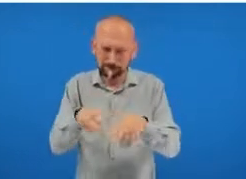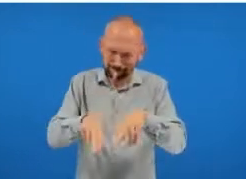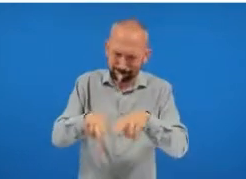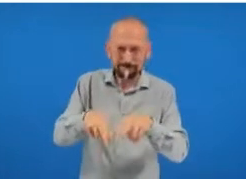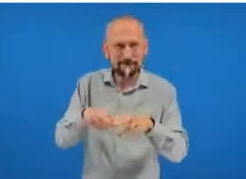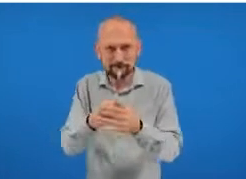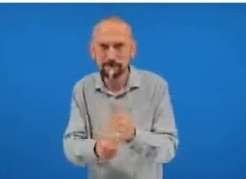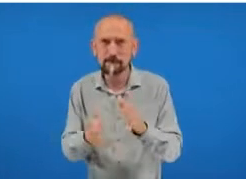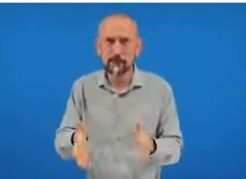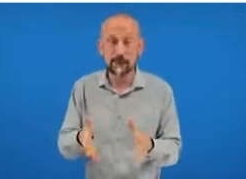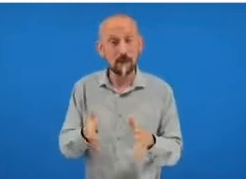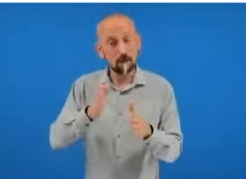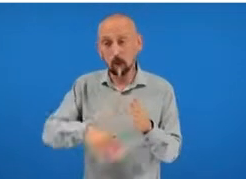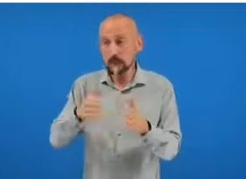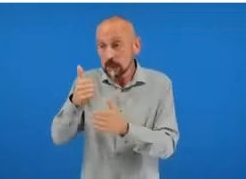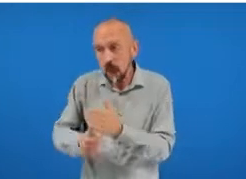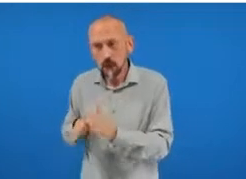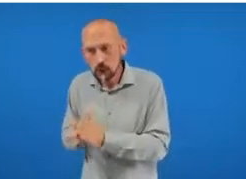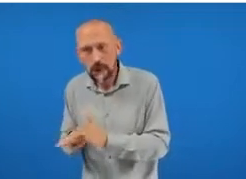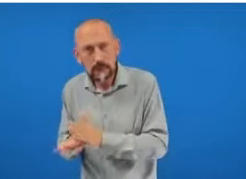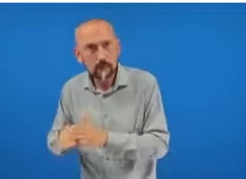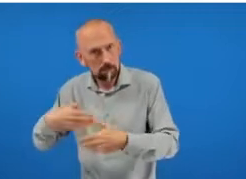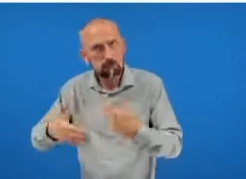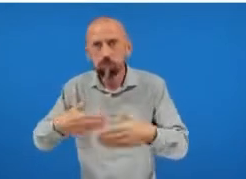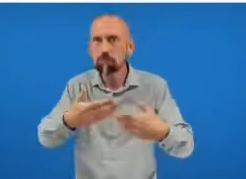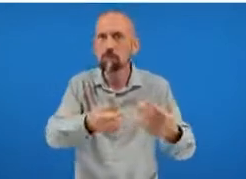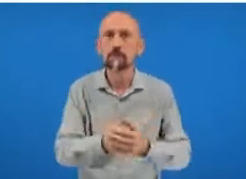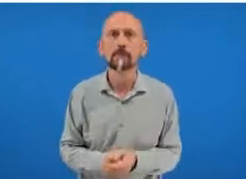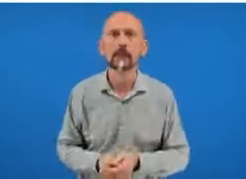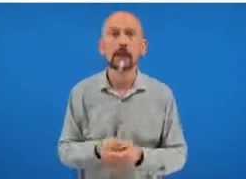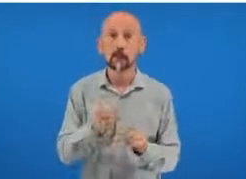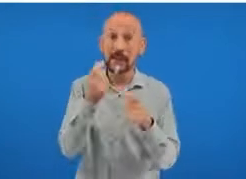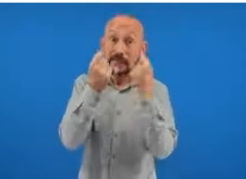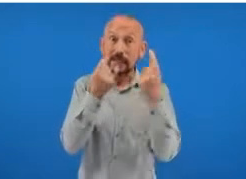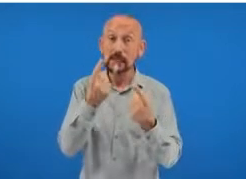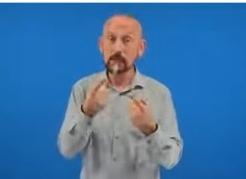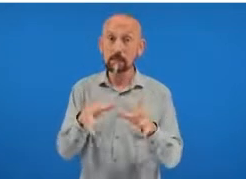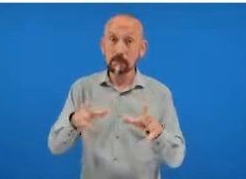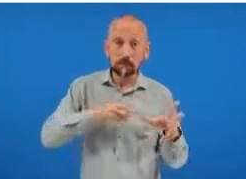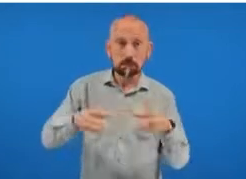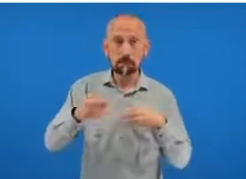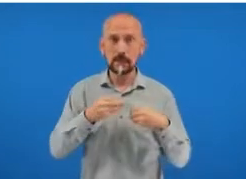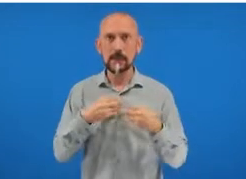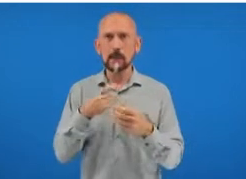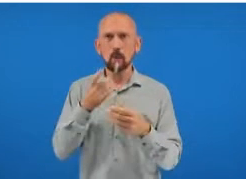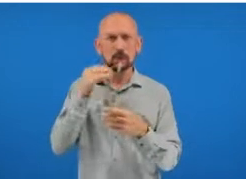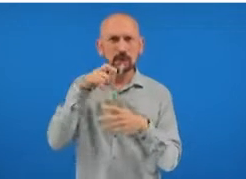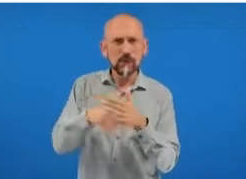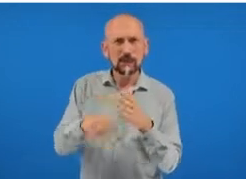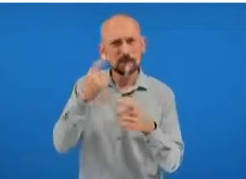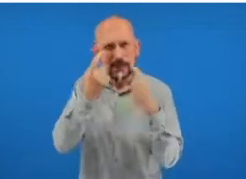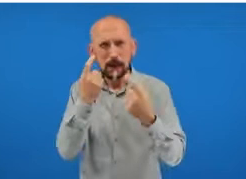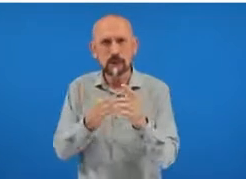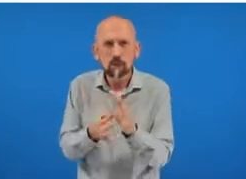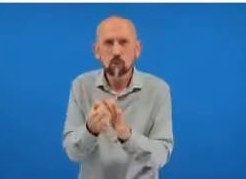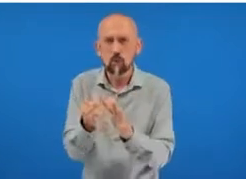ideas that we've generated when seeking to understand the improvements in our measure collection. Special thanks go to my colleague, Peggy Postma, and to